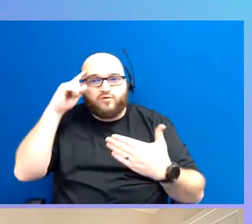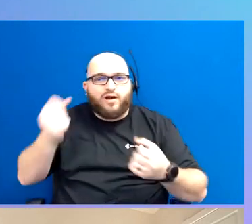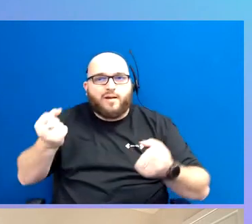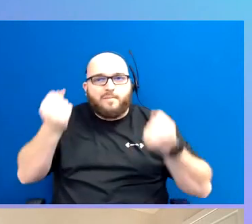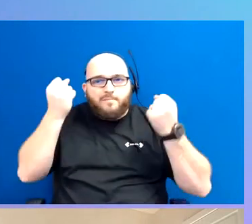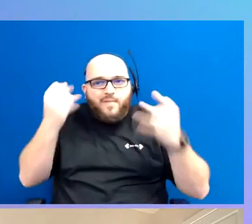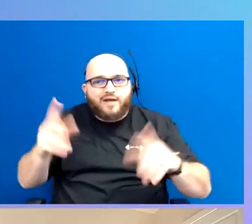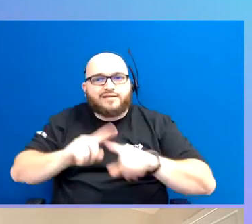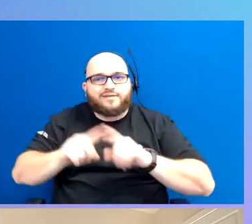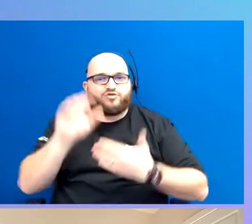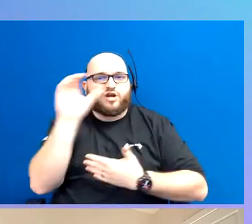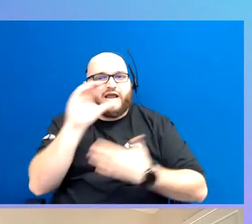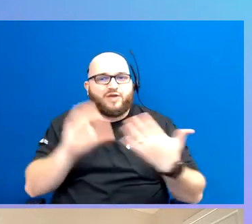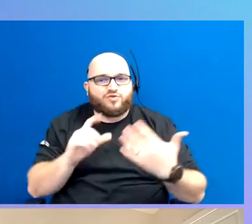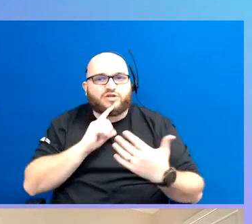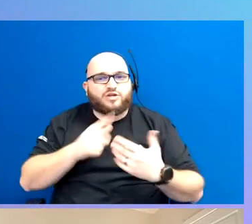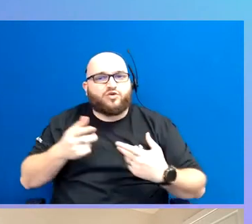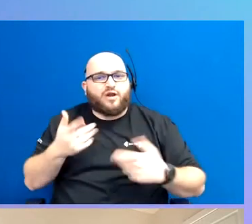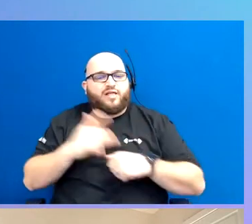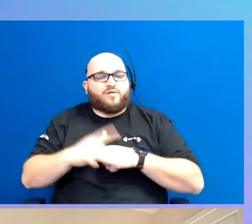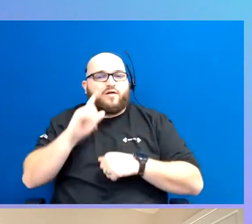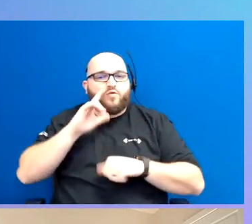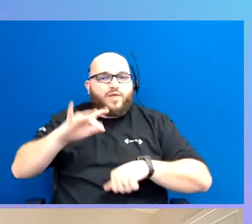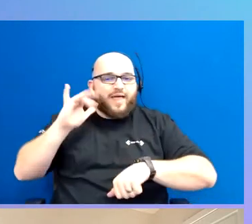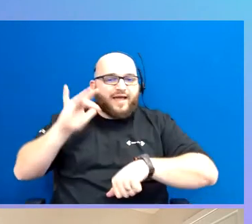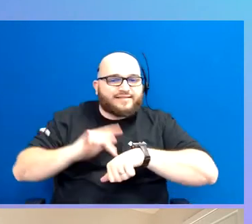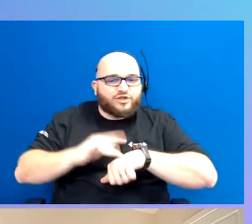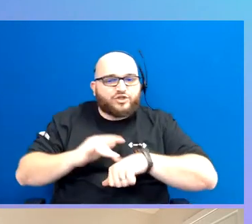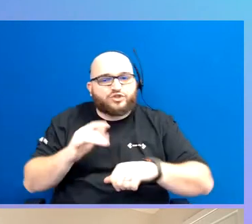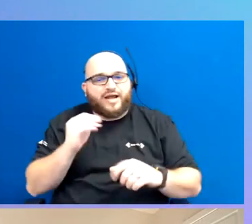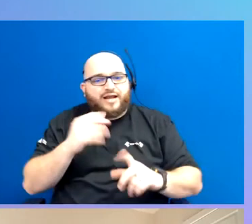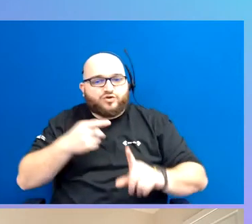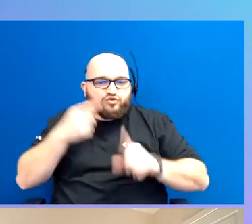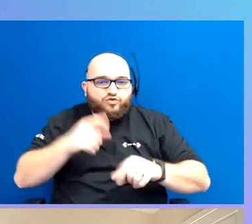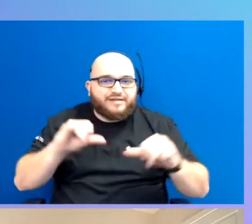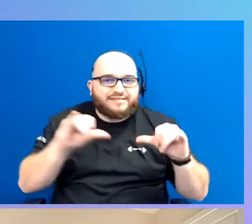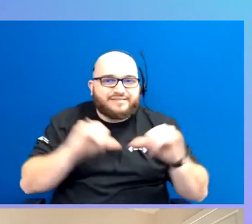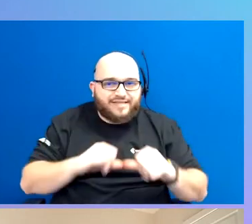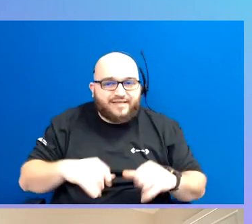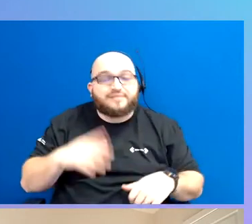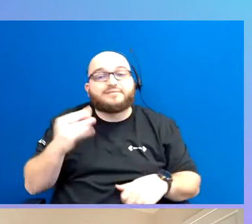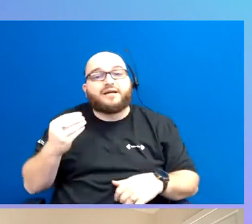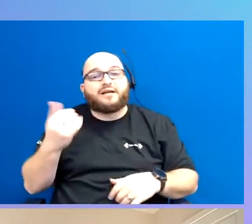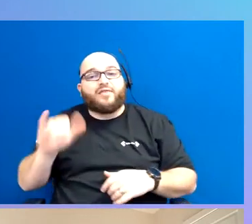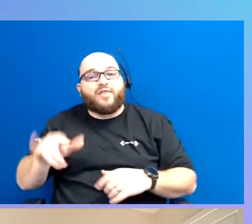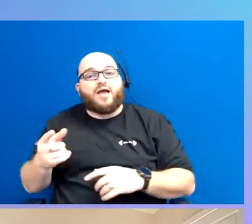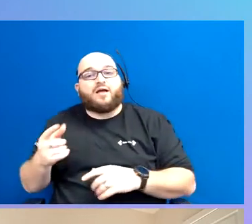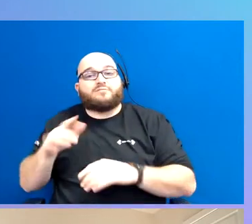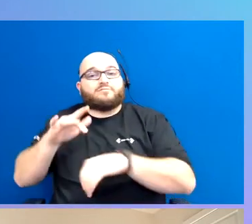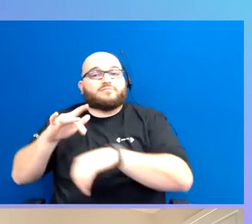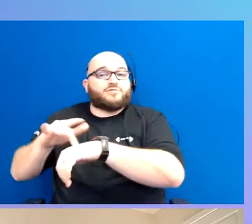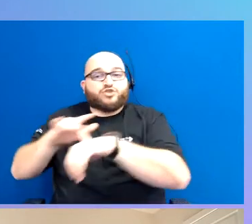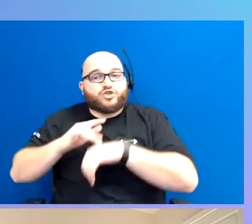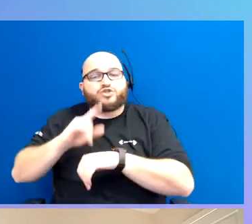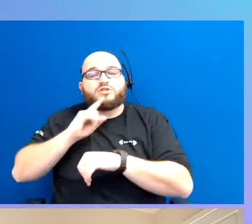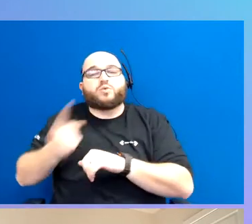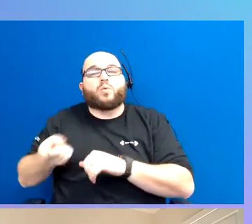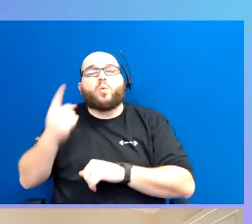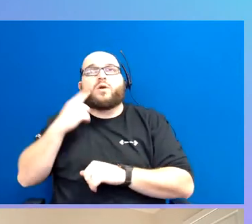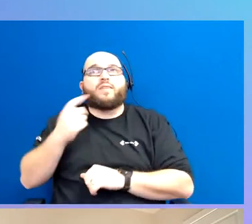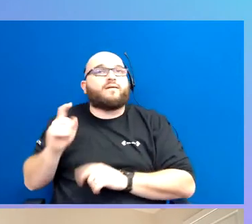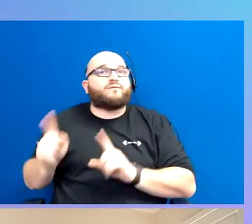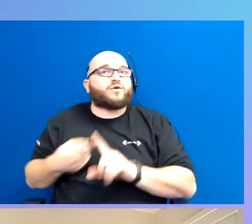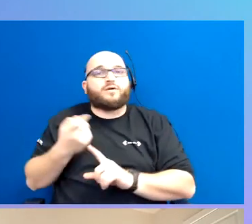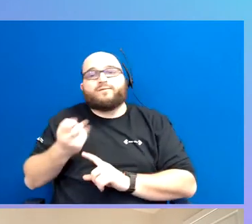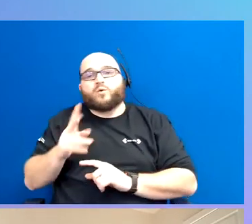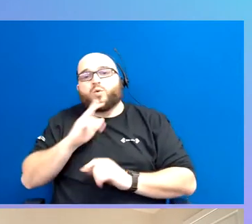criteria, and touch target size minimum double A is one of those, and we were one of the first few who